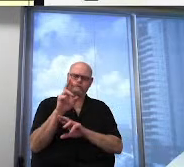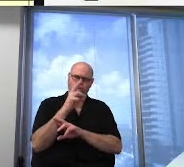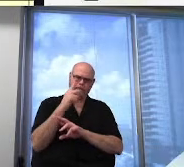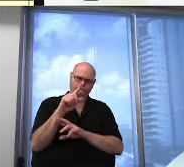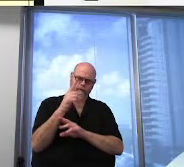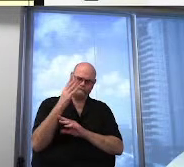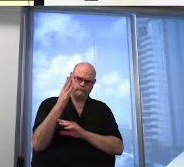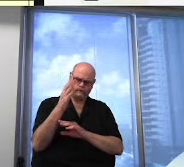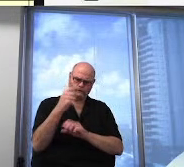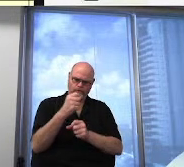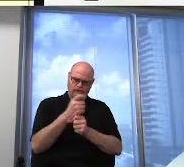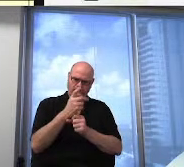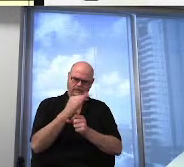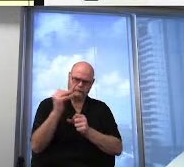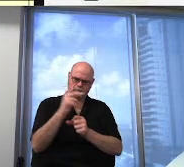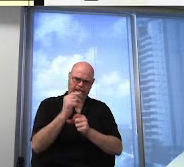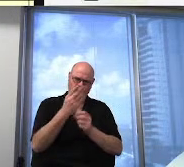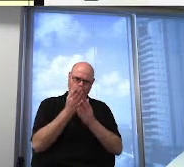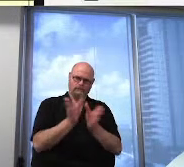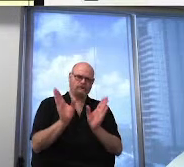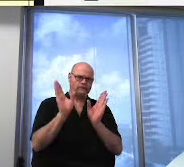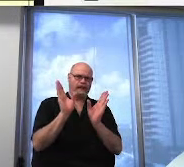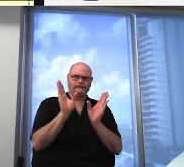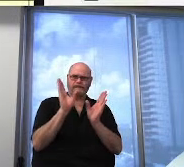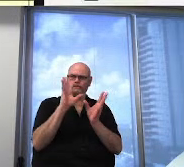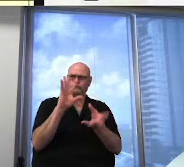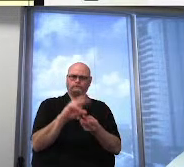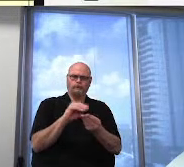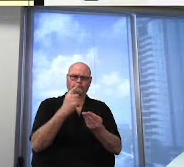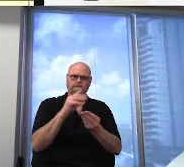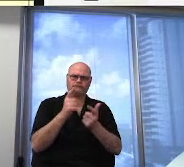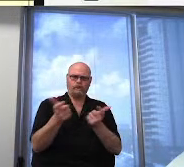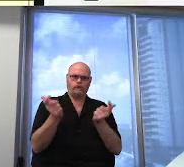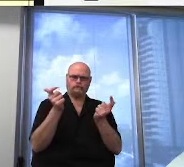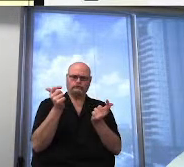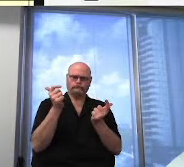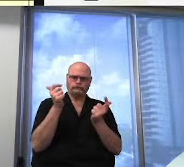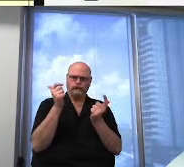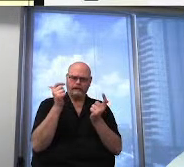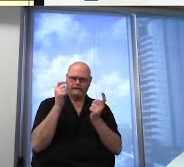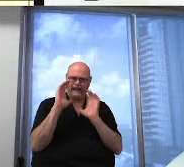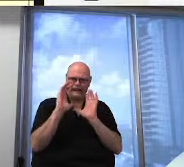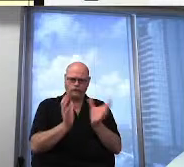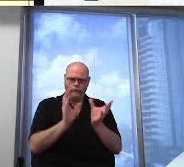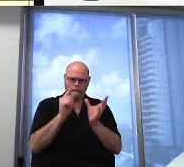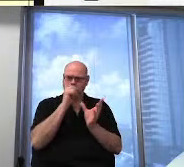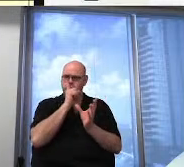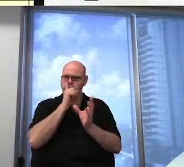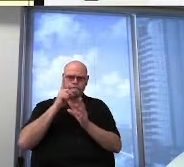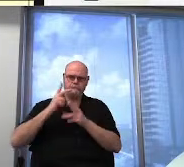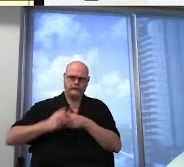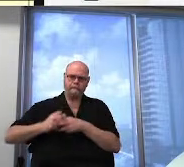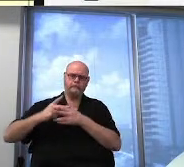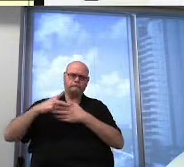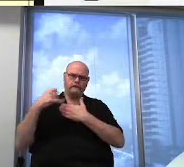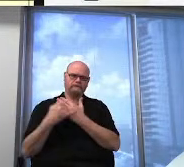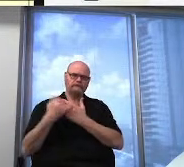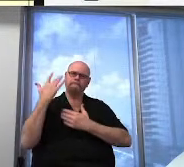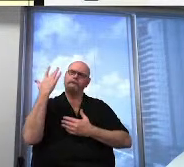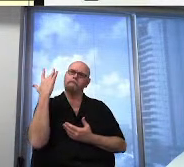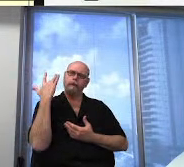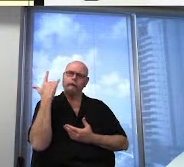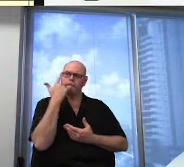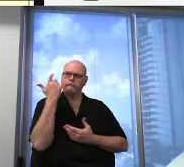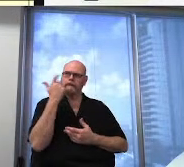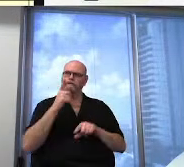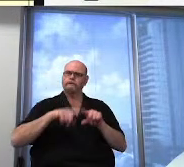to future years, you're back to generalizing totals for a bigger category. And as I understand it, the reason is you're not going to